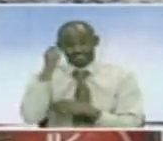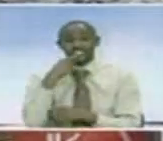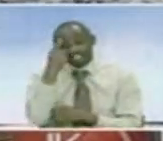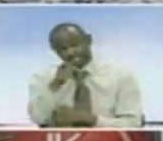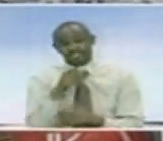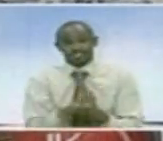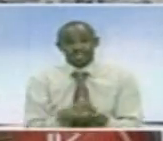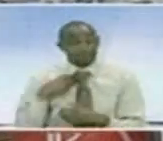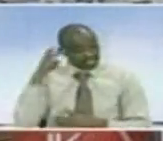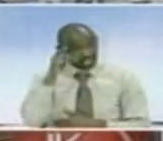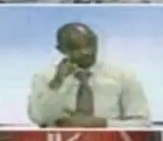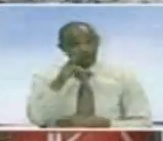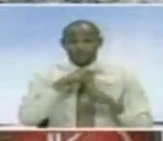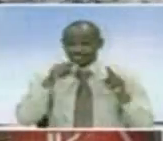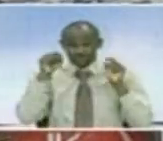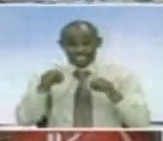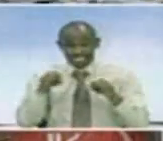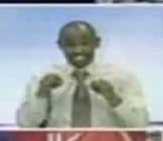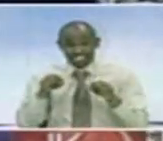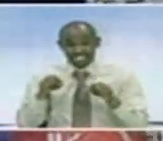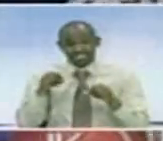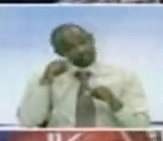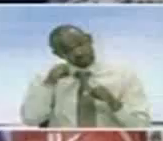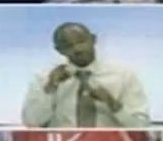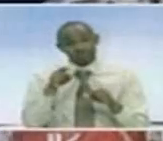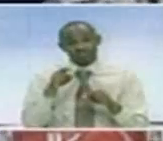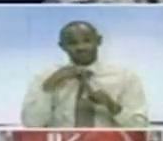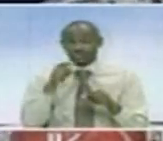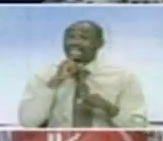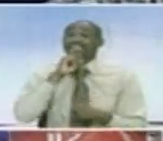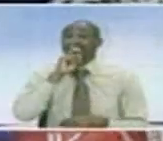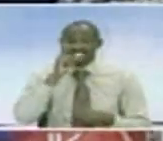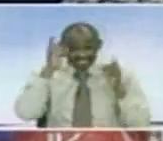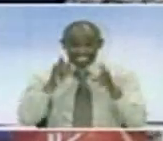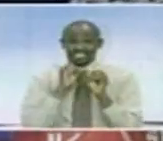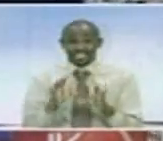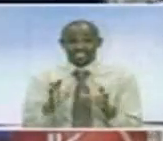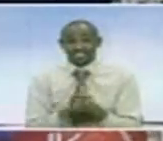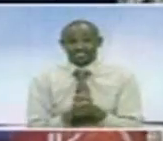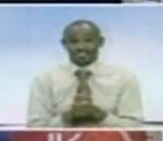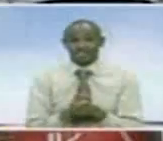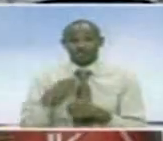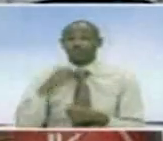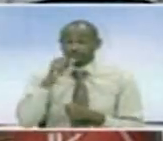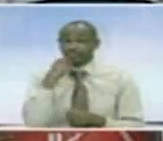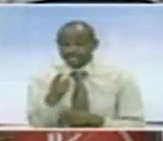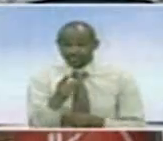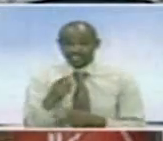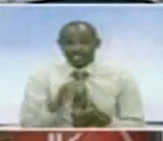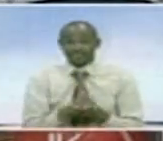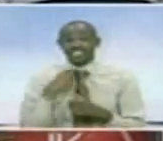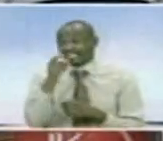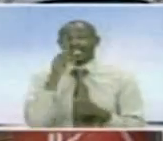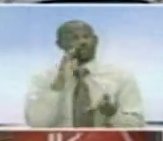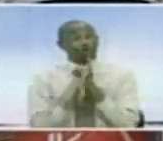saying. I hear him, but today is not today the day to make any declaration. You can tell me. I won't tell anybody, I promise. I also won't